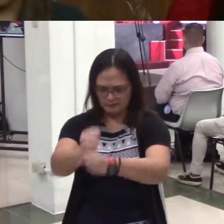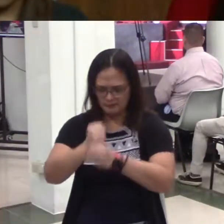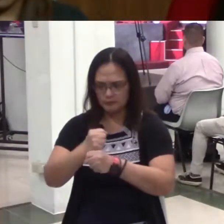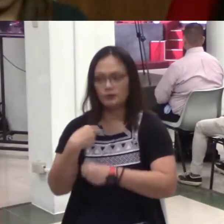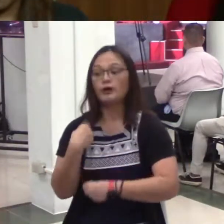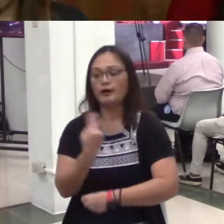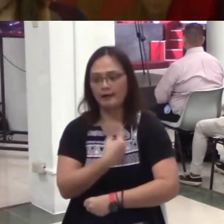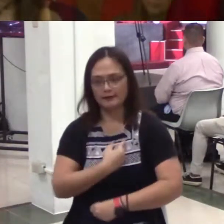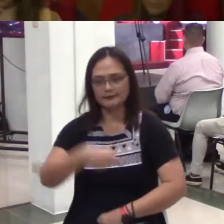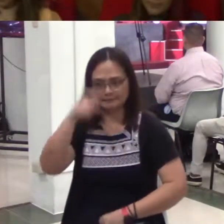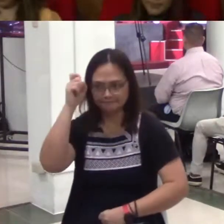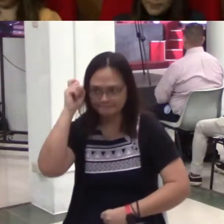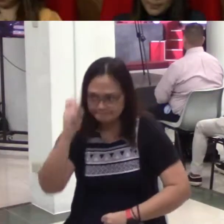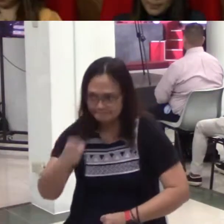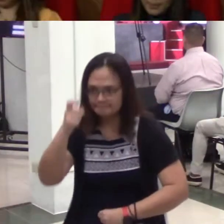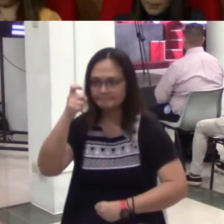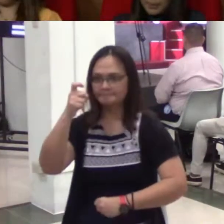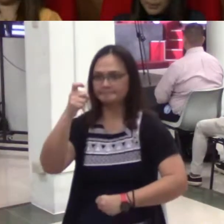Nandyan ba kayo?